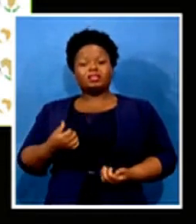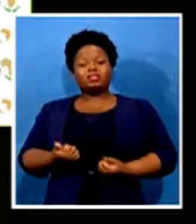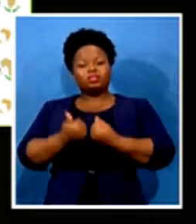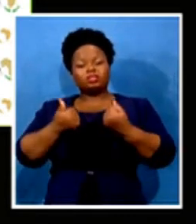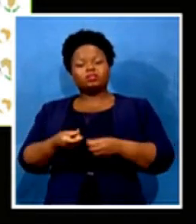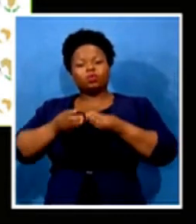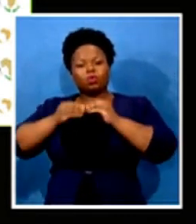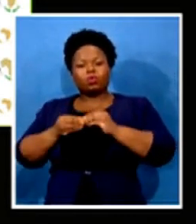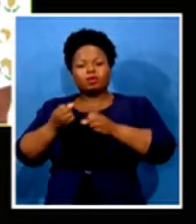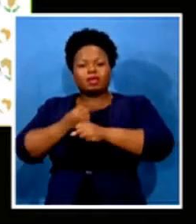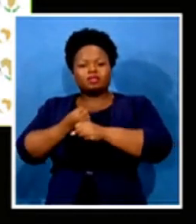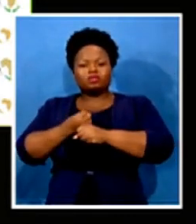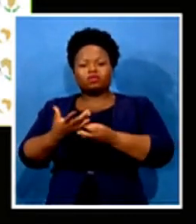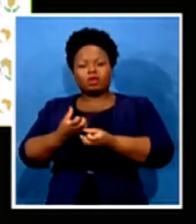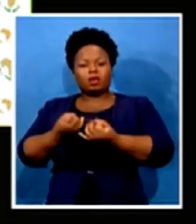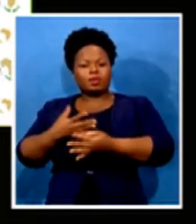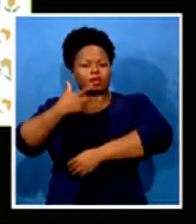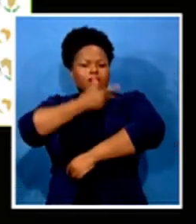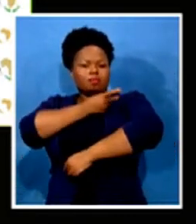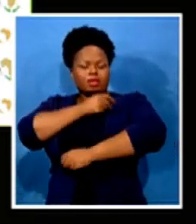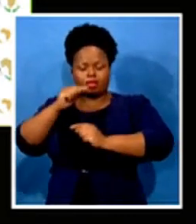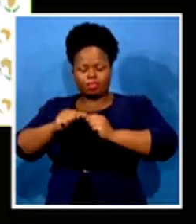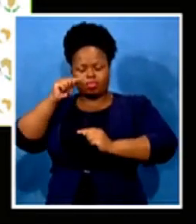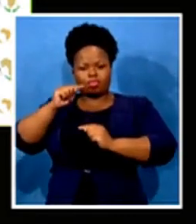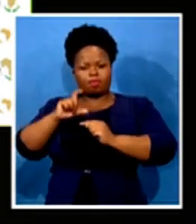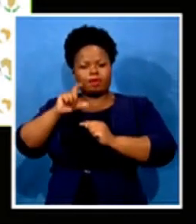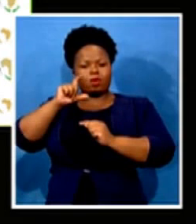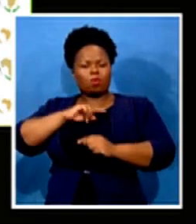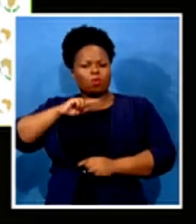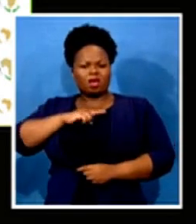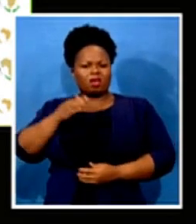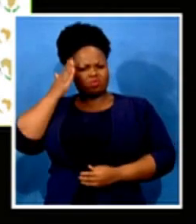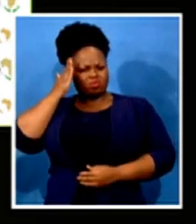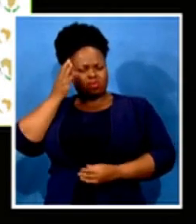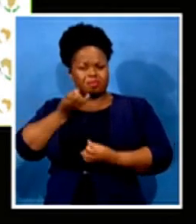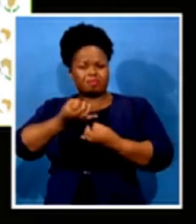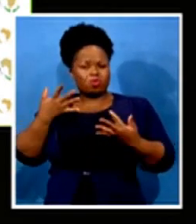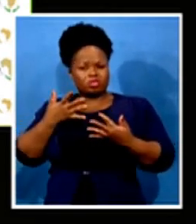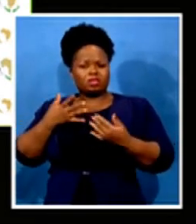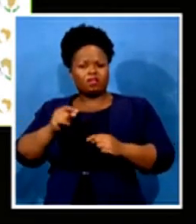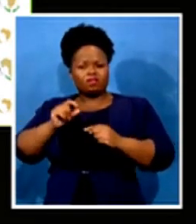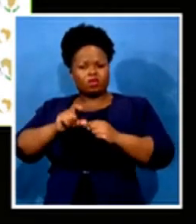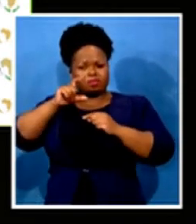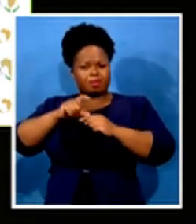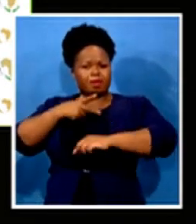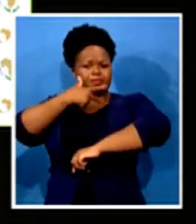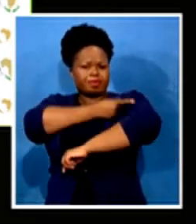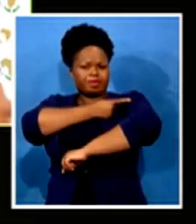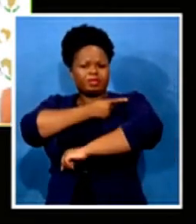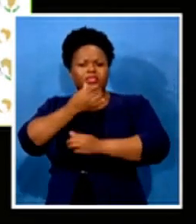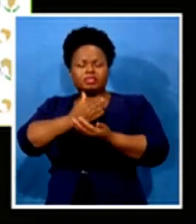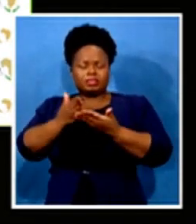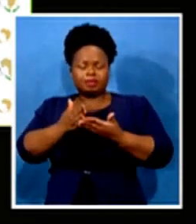vaccine, especially given that most of the doses, the advanced market procurement had occurred. So you need to